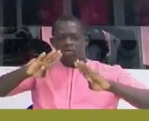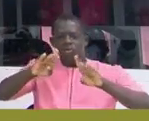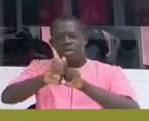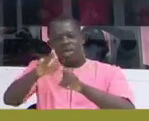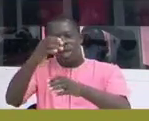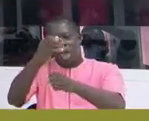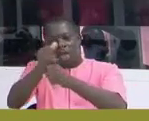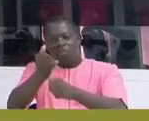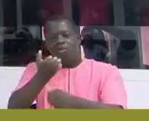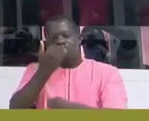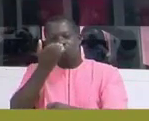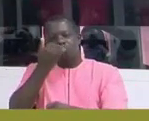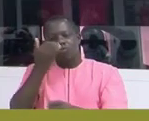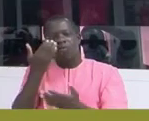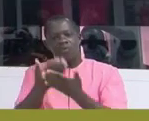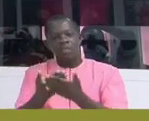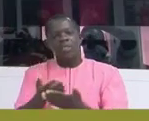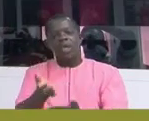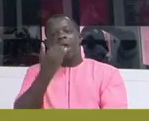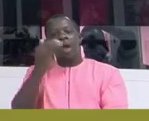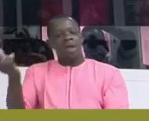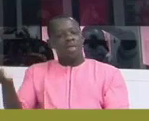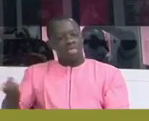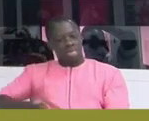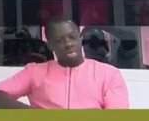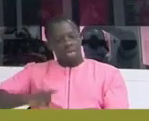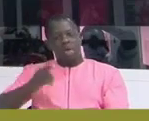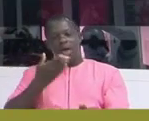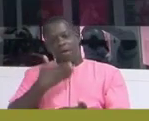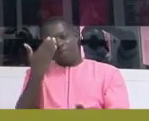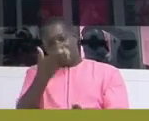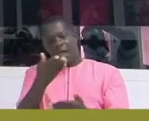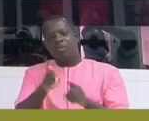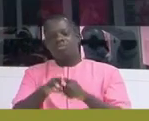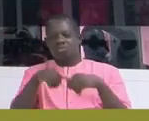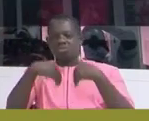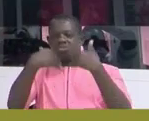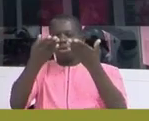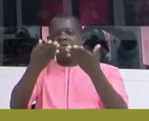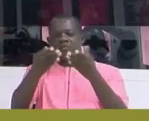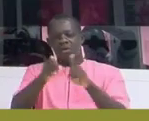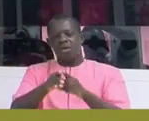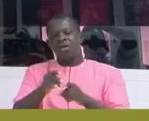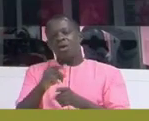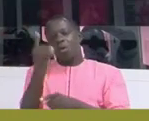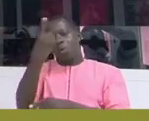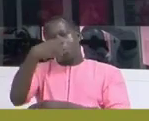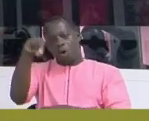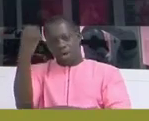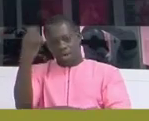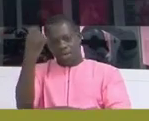the kitchen. We ate there until we were full